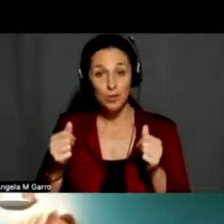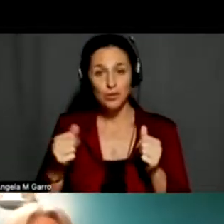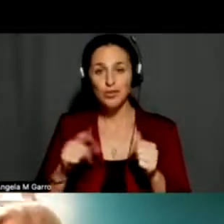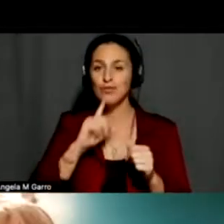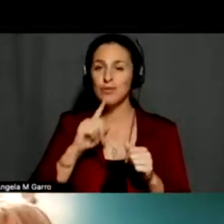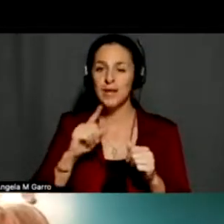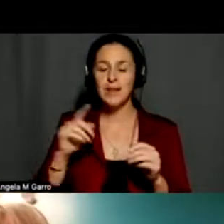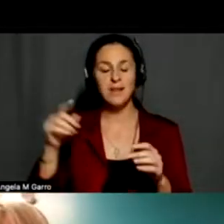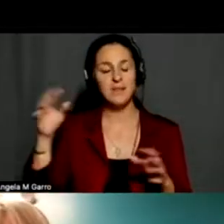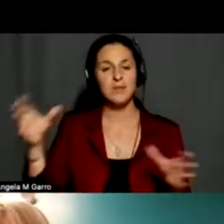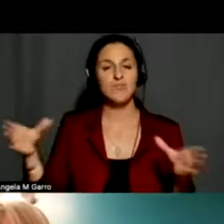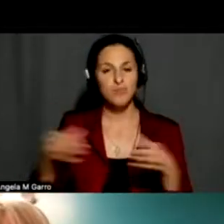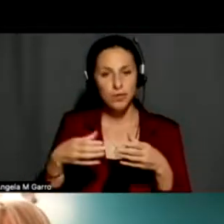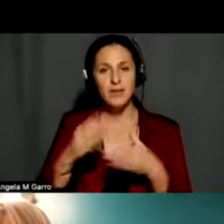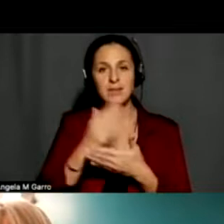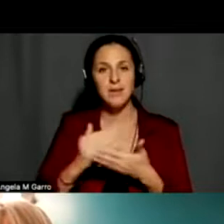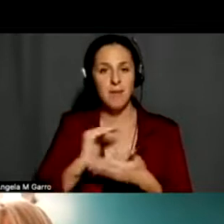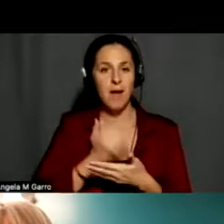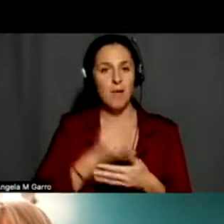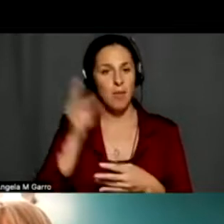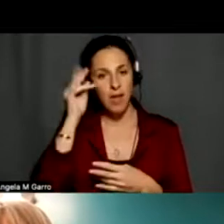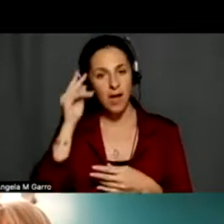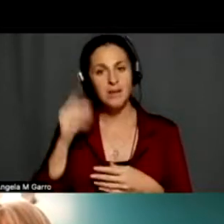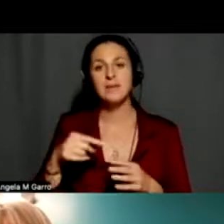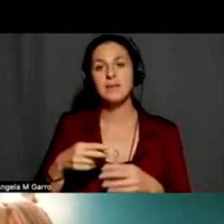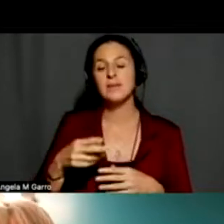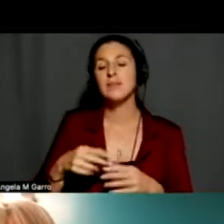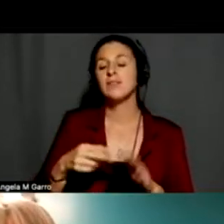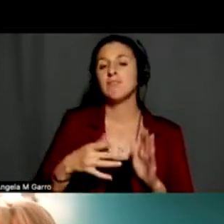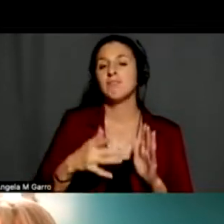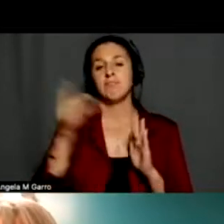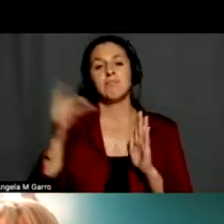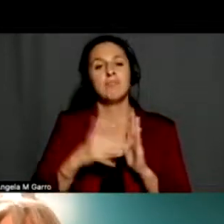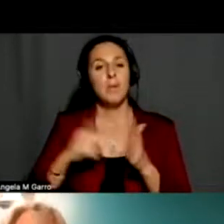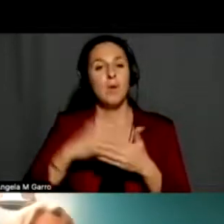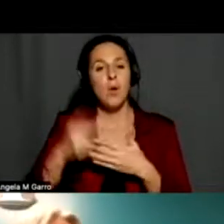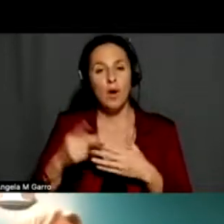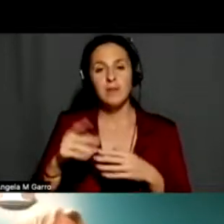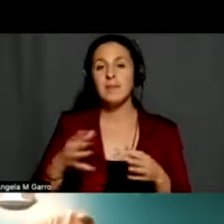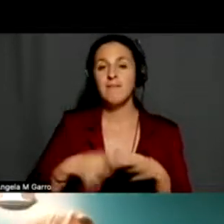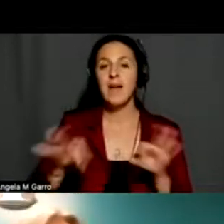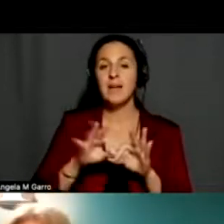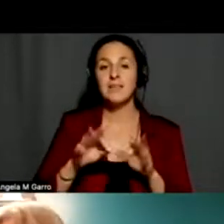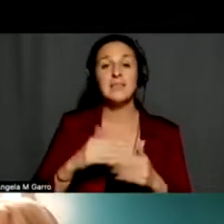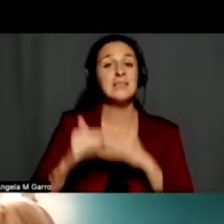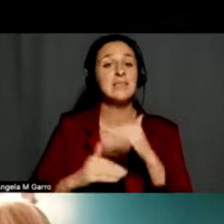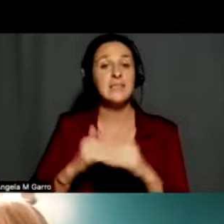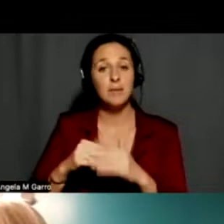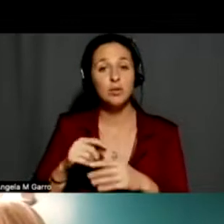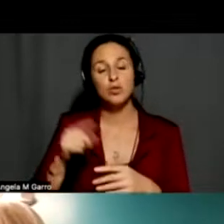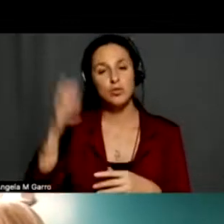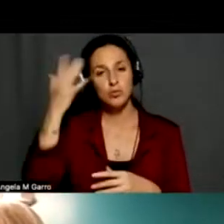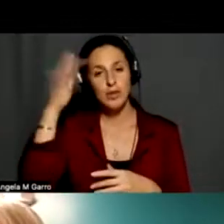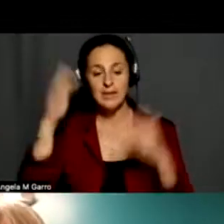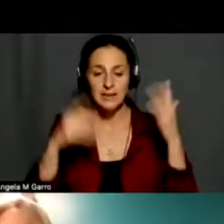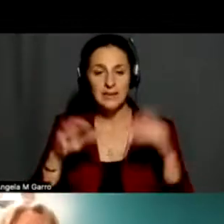the thoughts. The resolution highlights programs that the school district values, starting with Footsteps to Brilliance and ST Math.